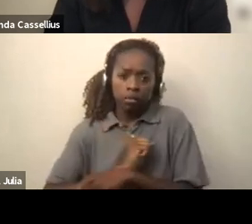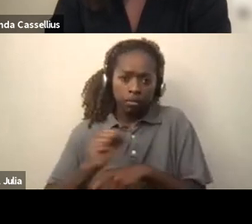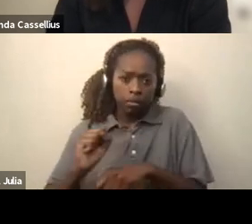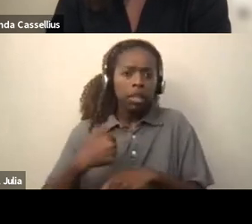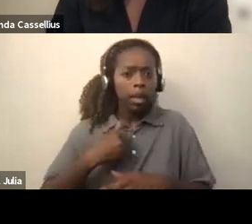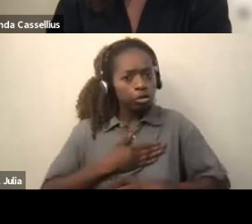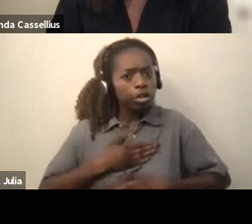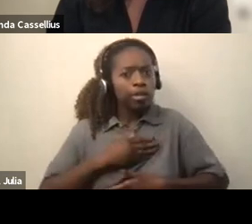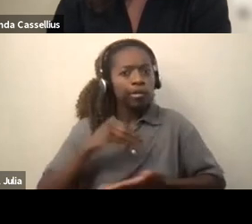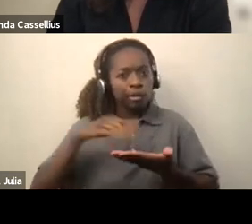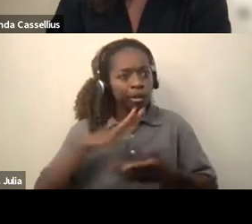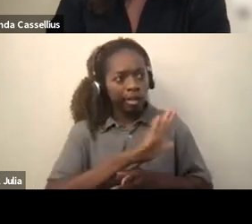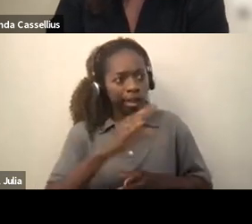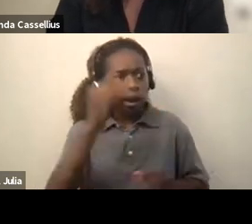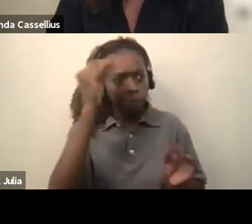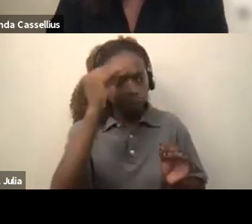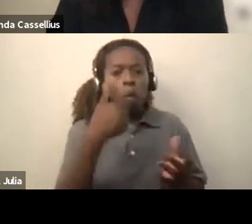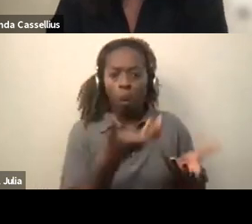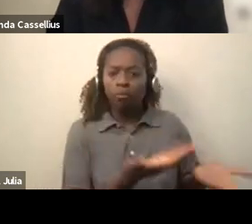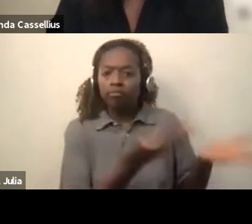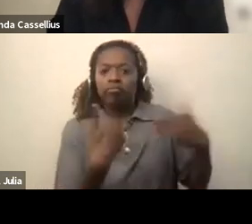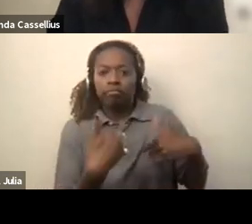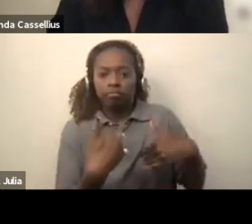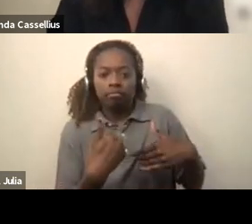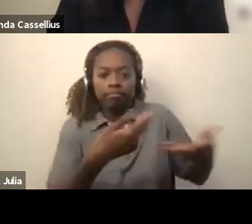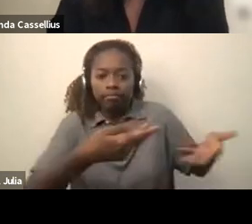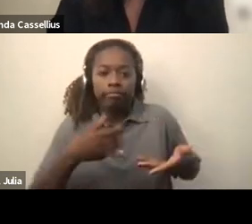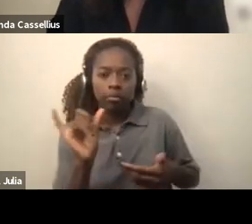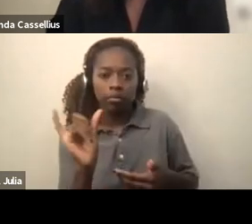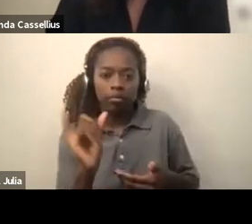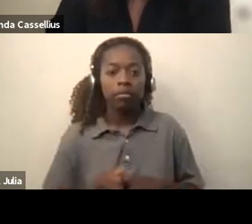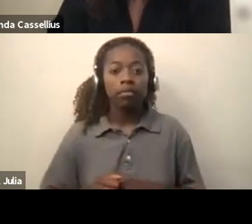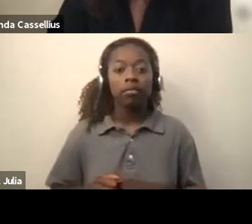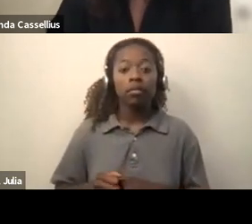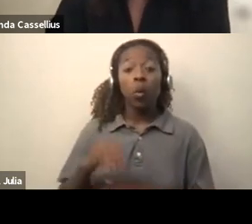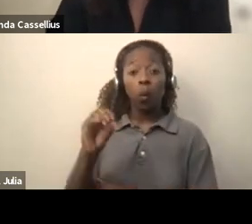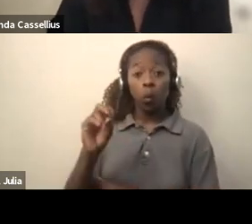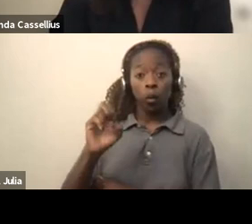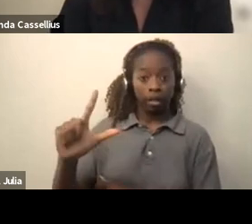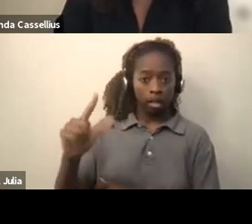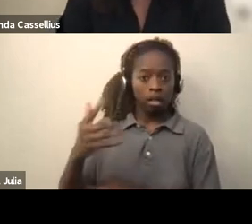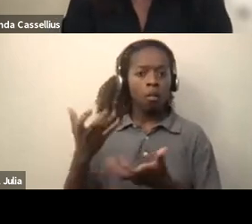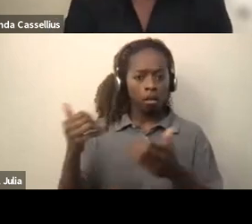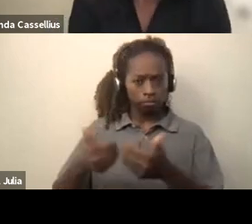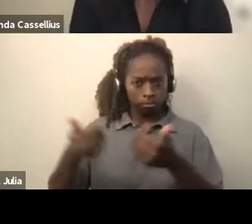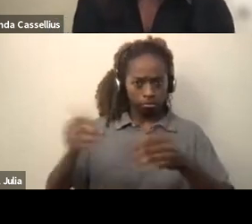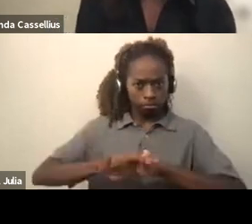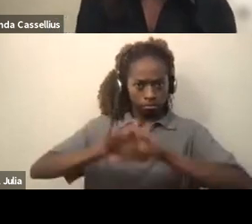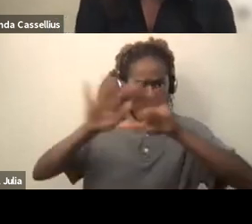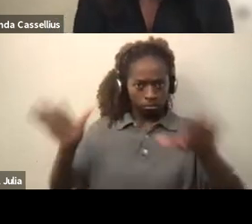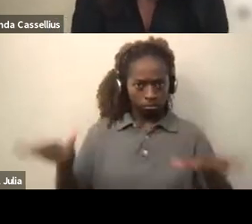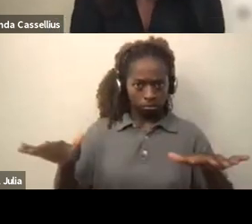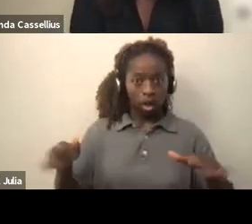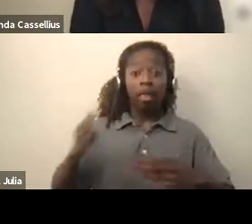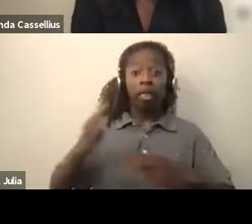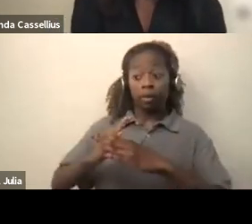as well yeah i just want to make sure we separate the out the issues of actually having the buses run